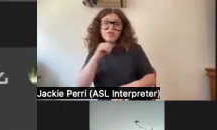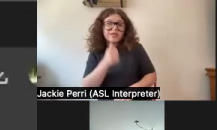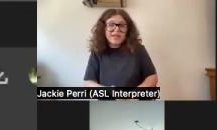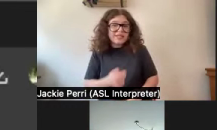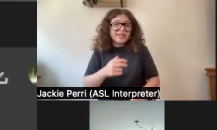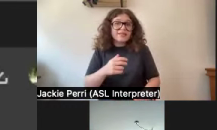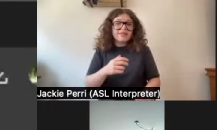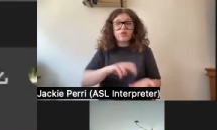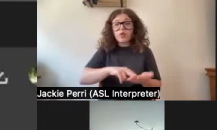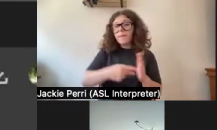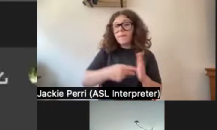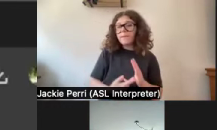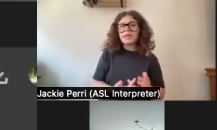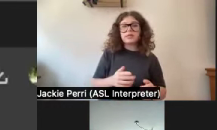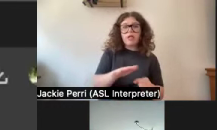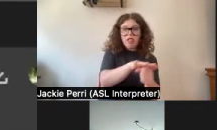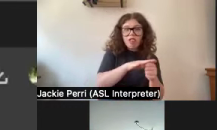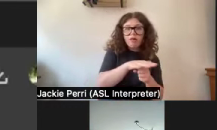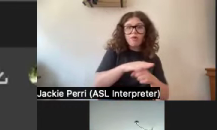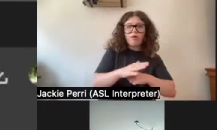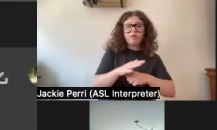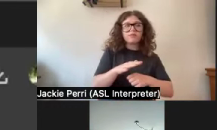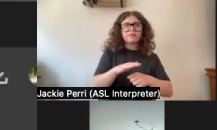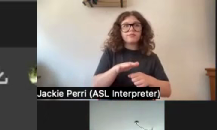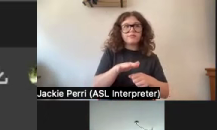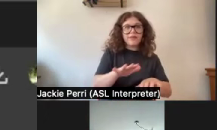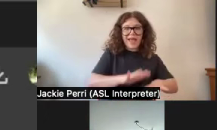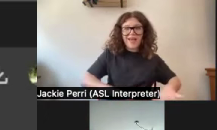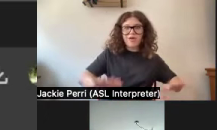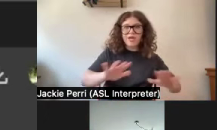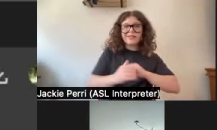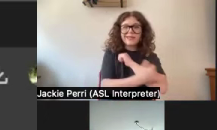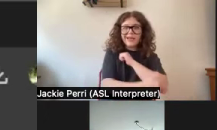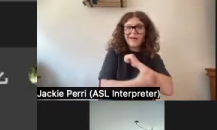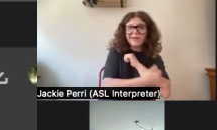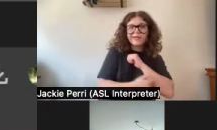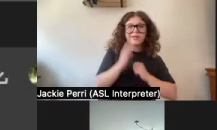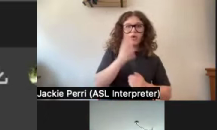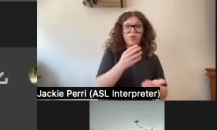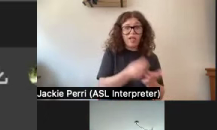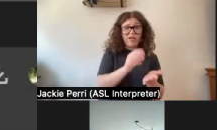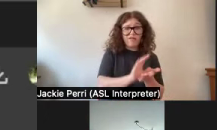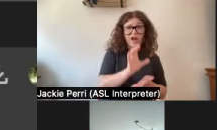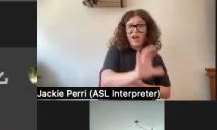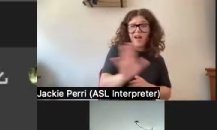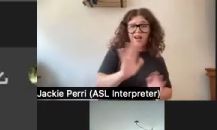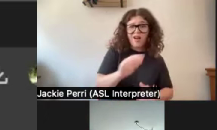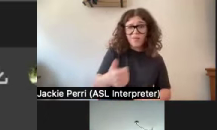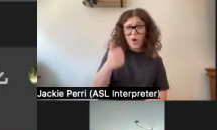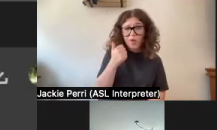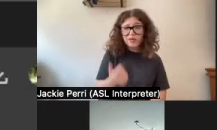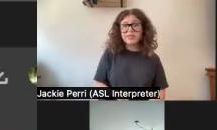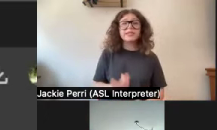for local municipalities or counties to fund it as well. And in the Chicago Public